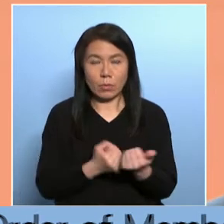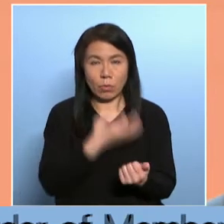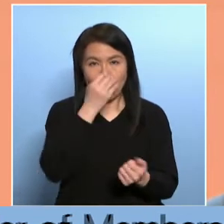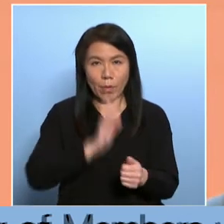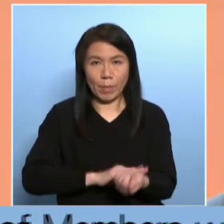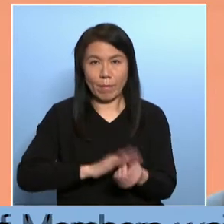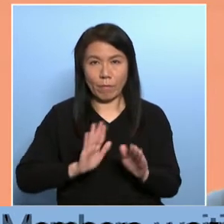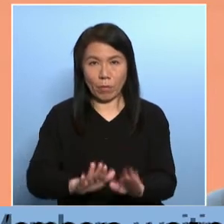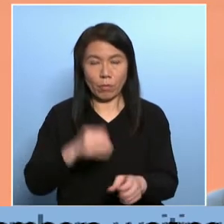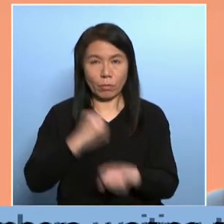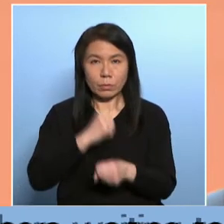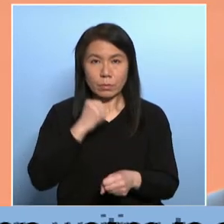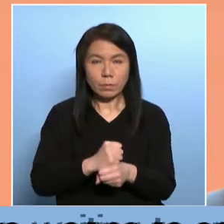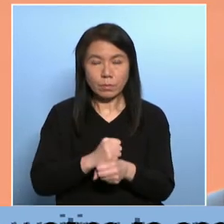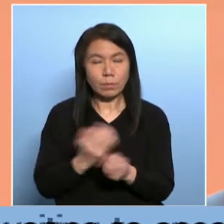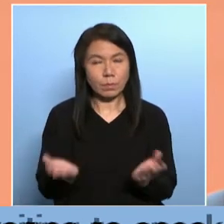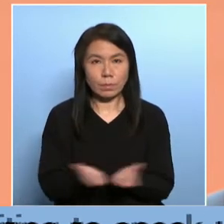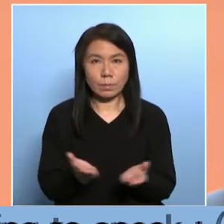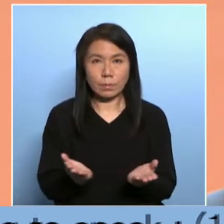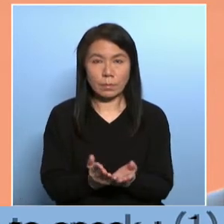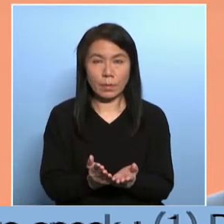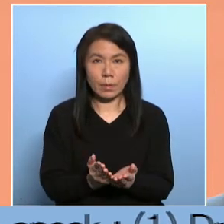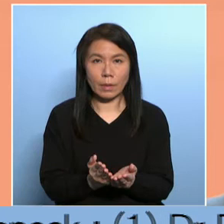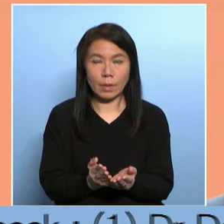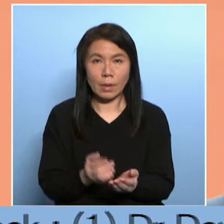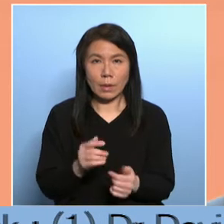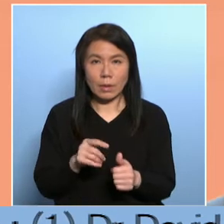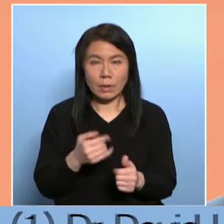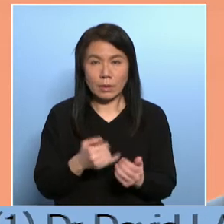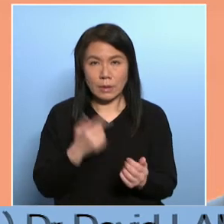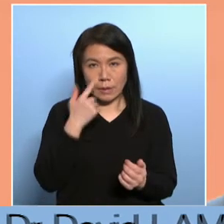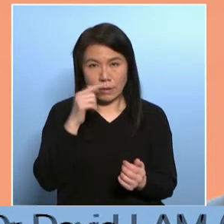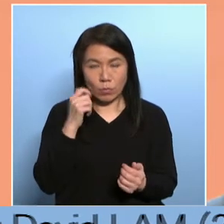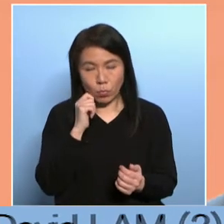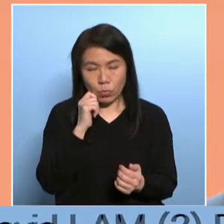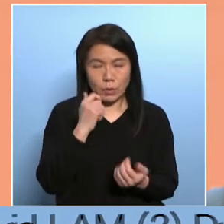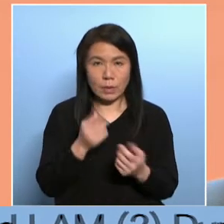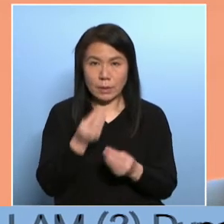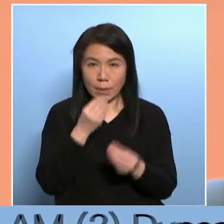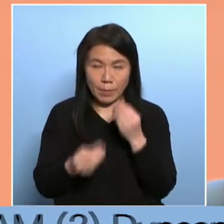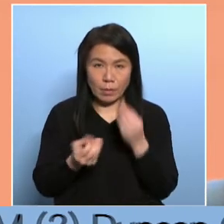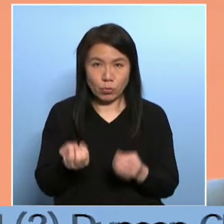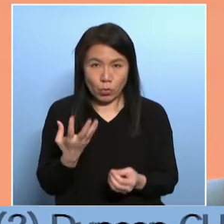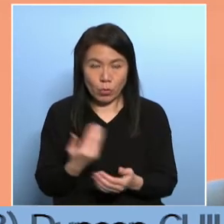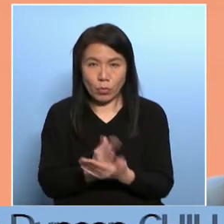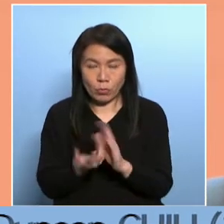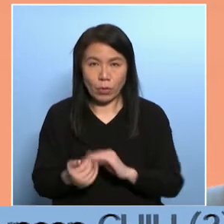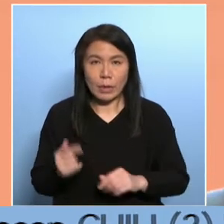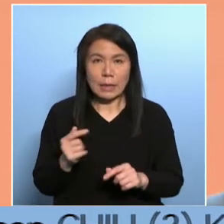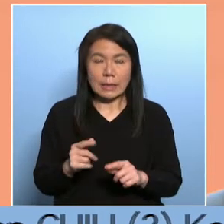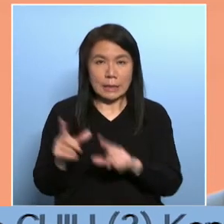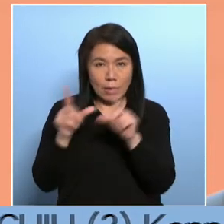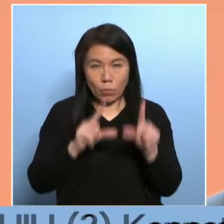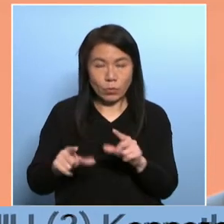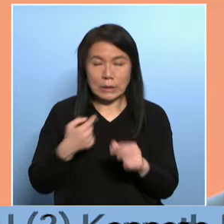been an exchange session, and they'd be providing us with all our support, and they'd be making sure that all the daily